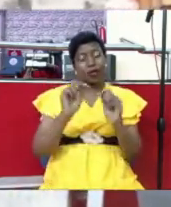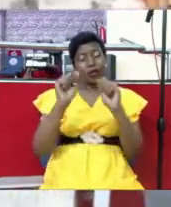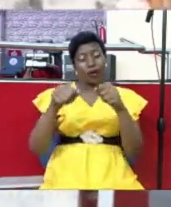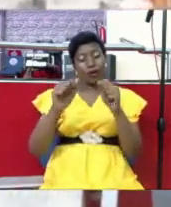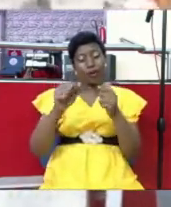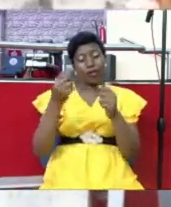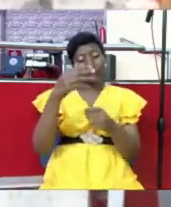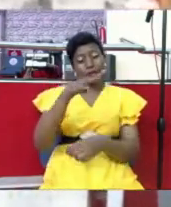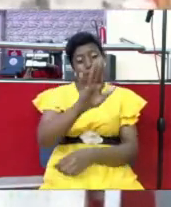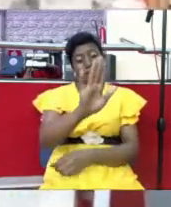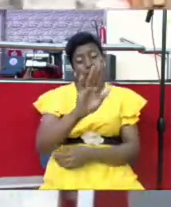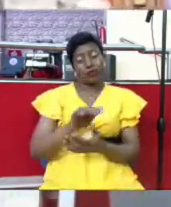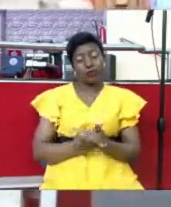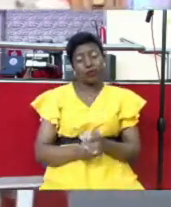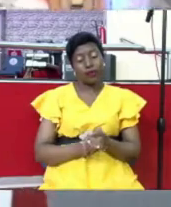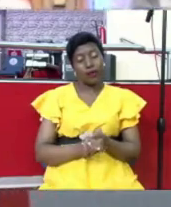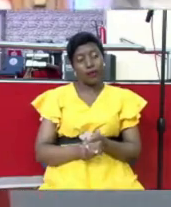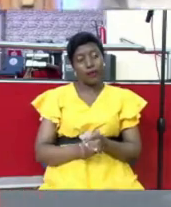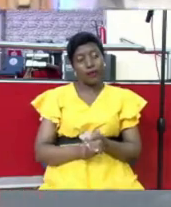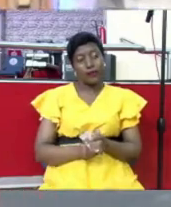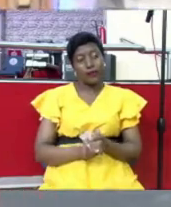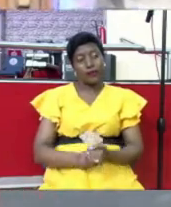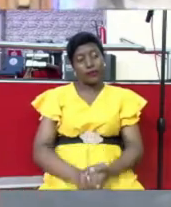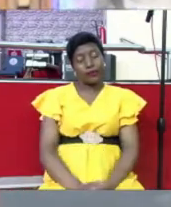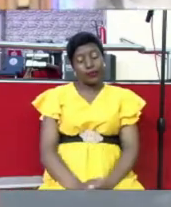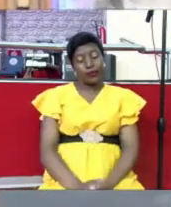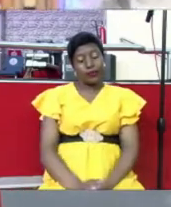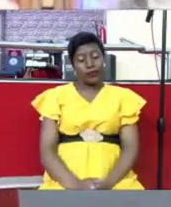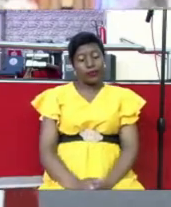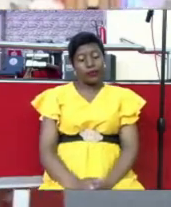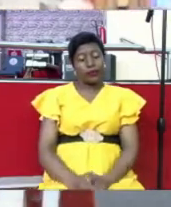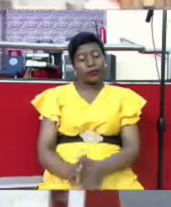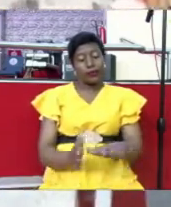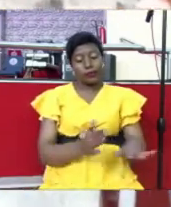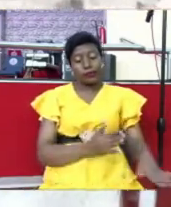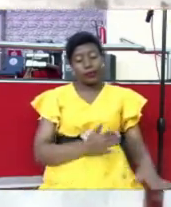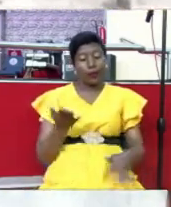na uwezo wako. A few years ago, there was